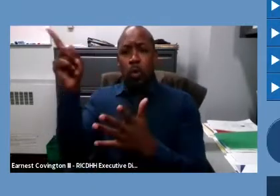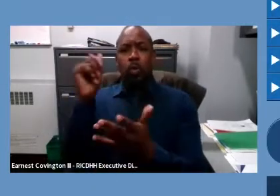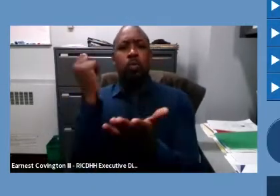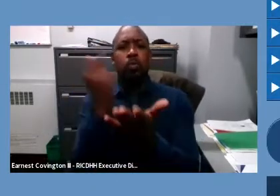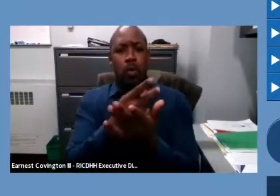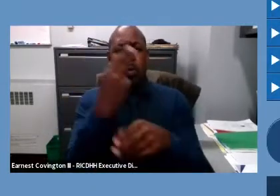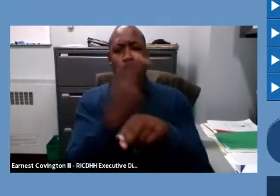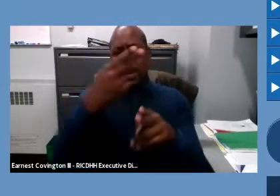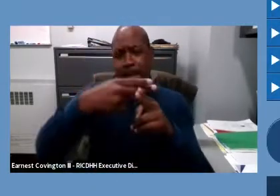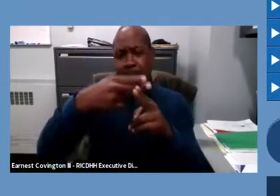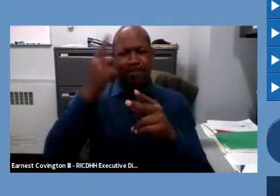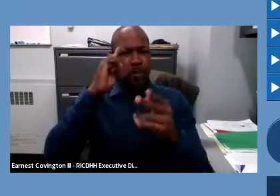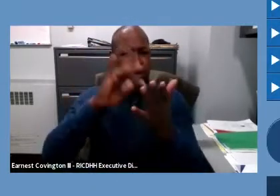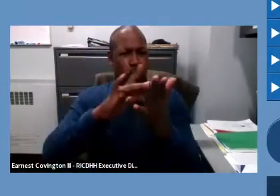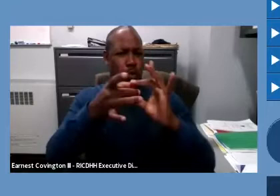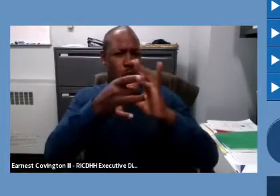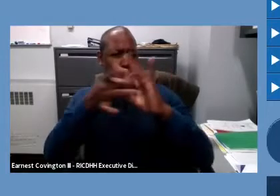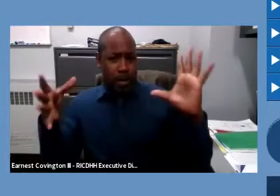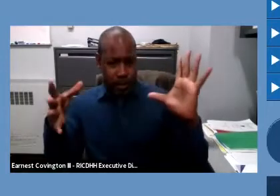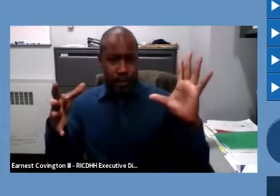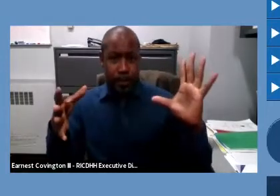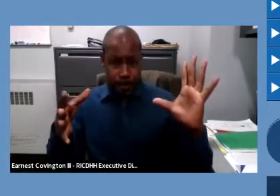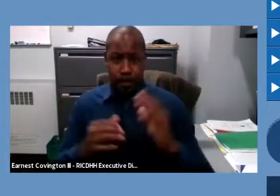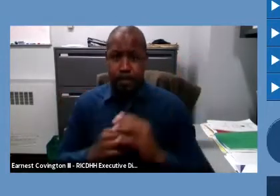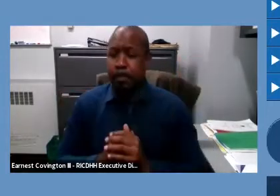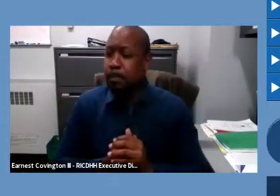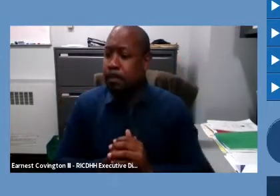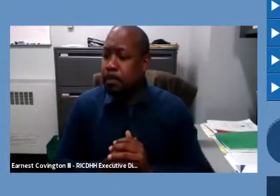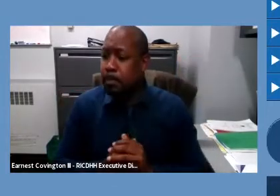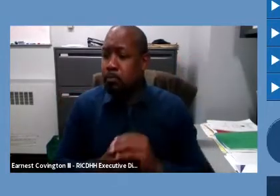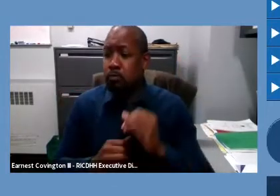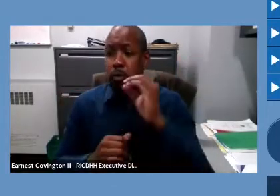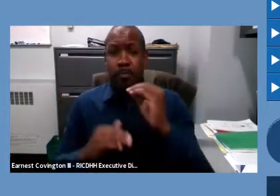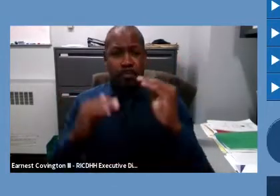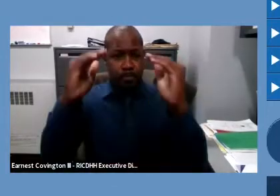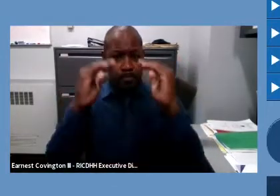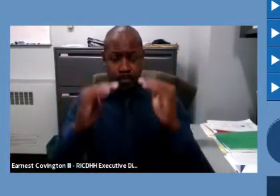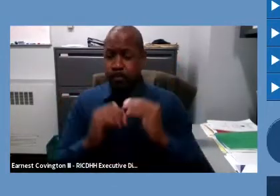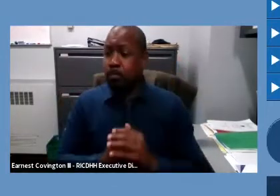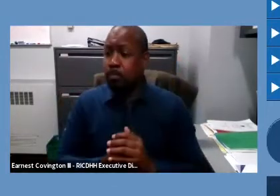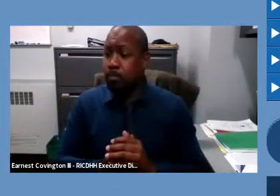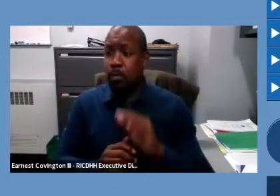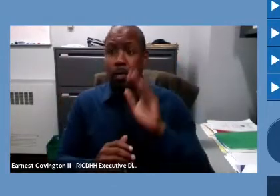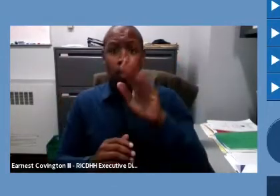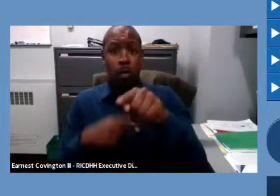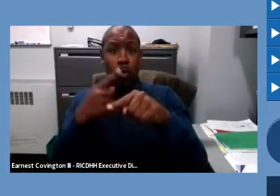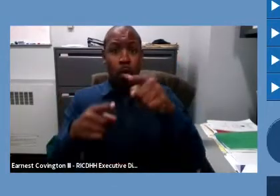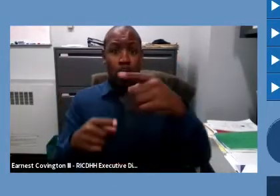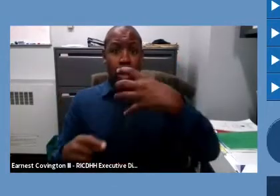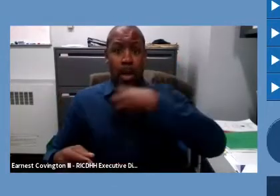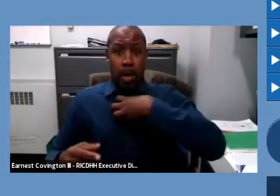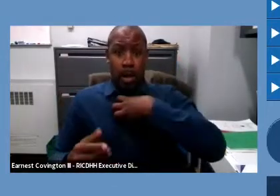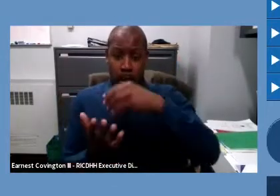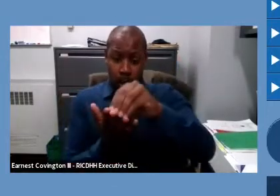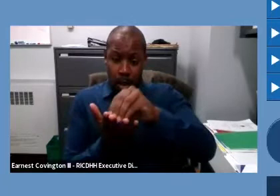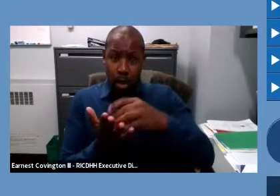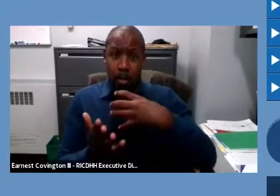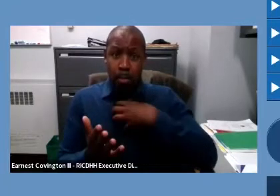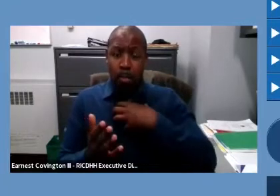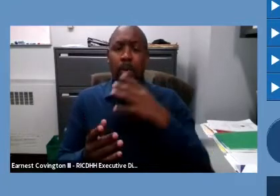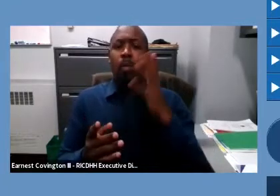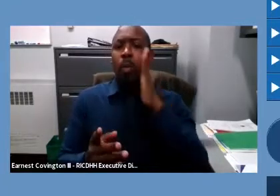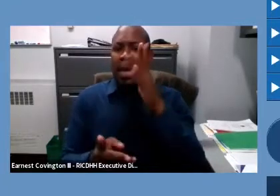You need to tell them the name and that you approve the doctor to give information about you to the Department of